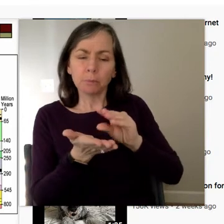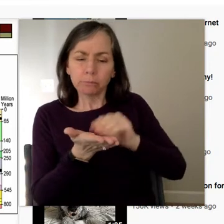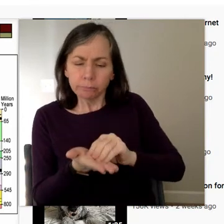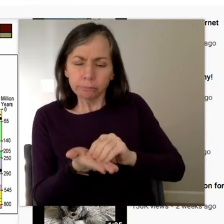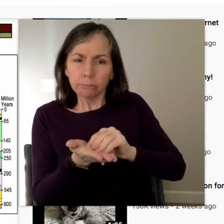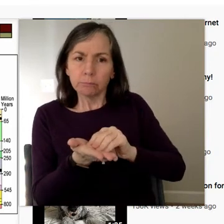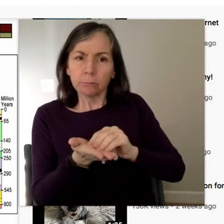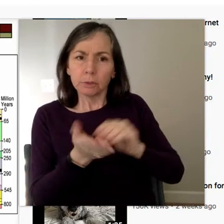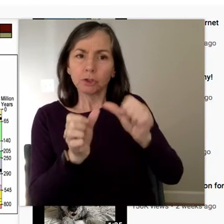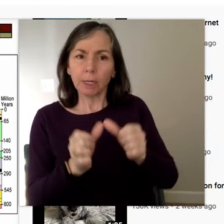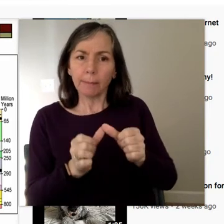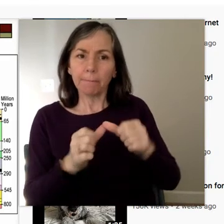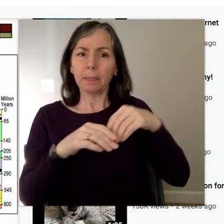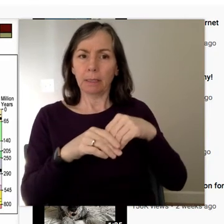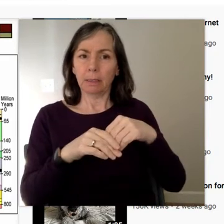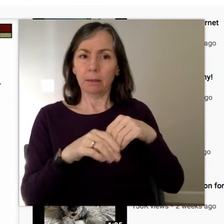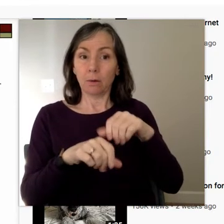a rock,